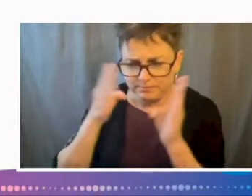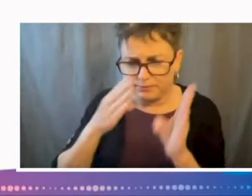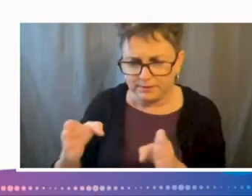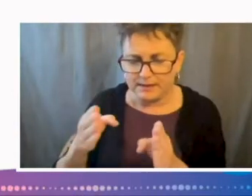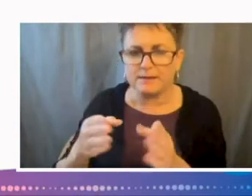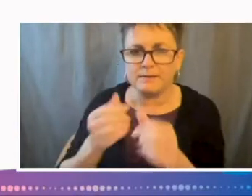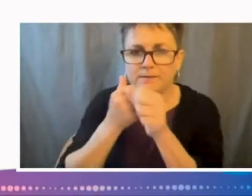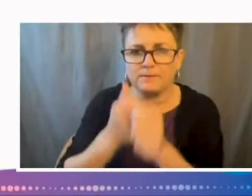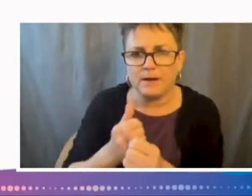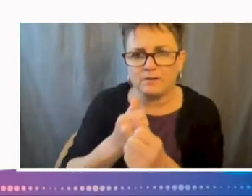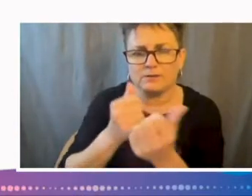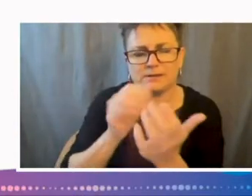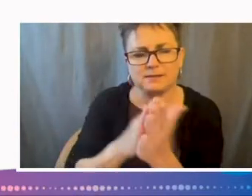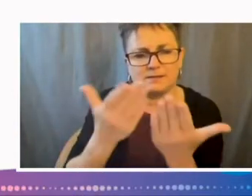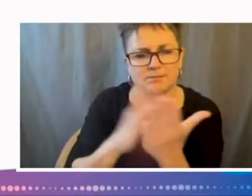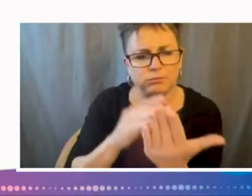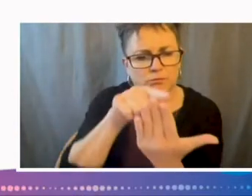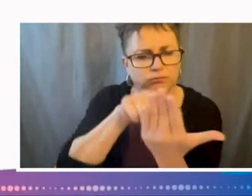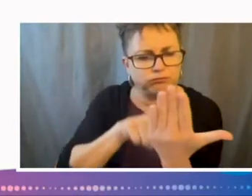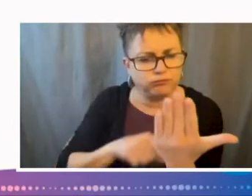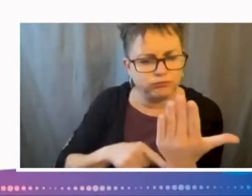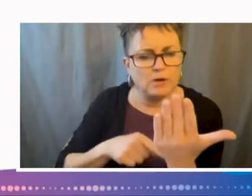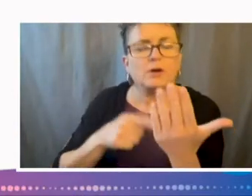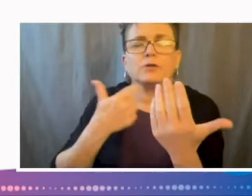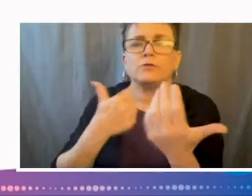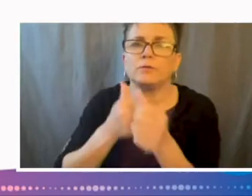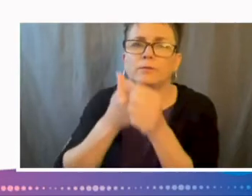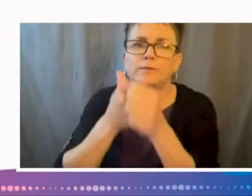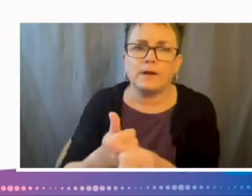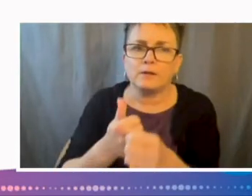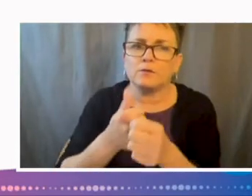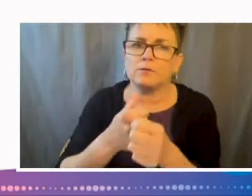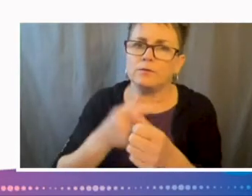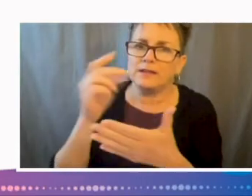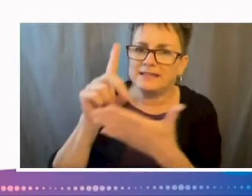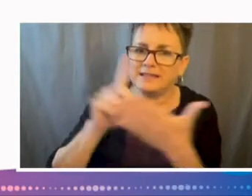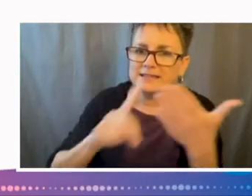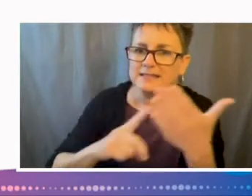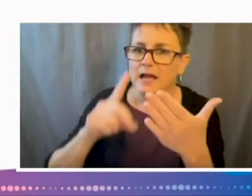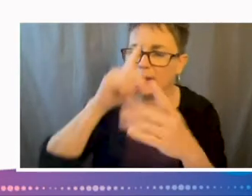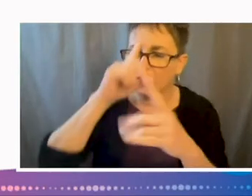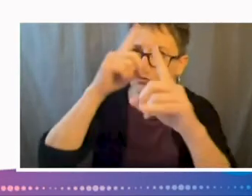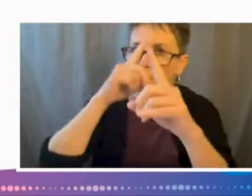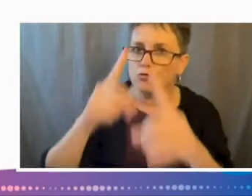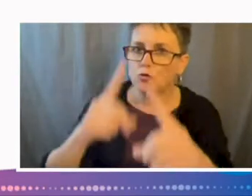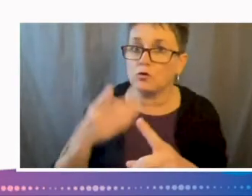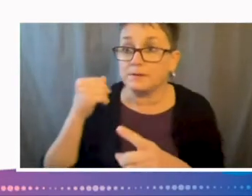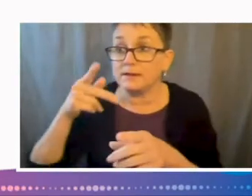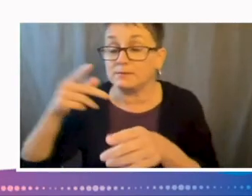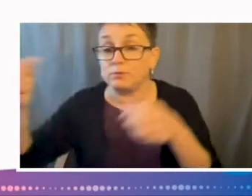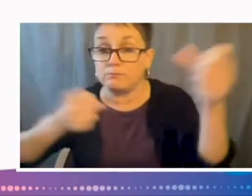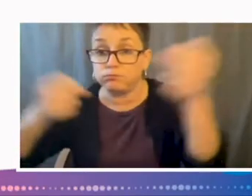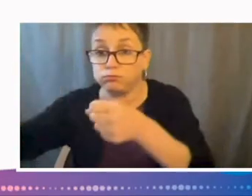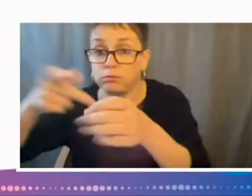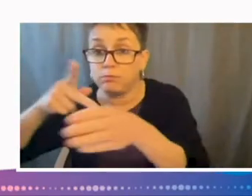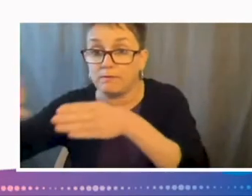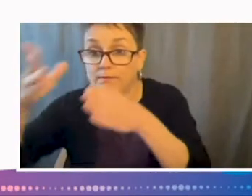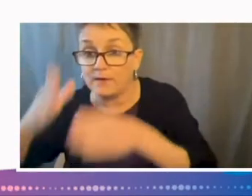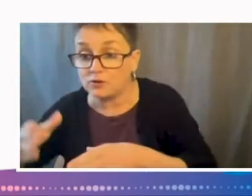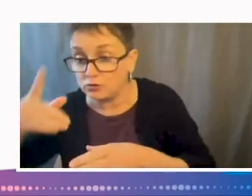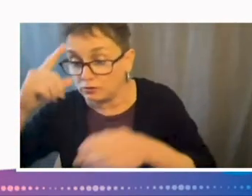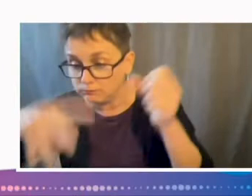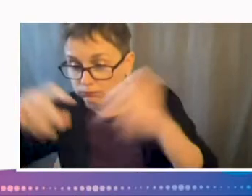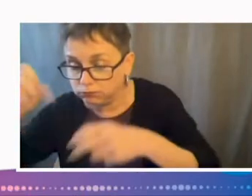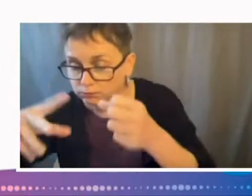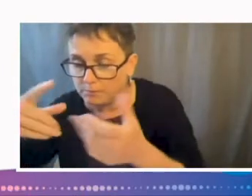provide conceptual overview of design goals to professionals who are engaged in planning, designing, rehabilitating, or constructing